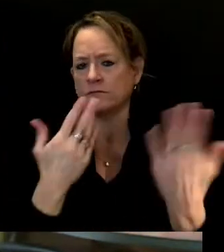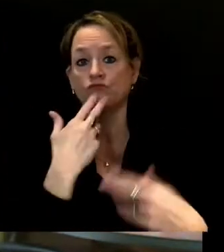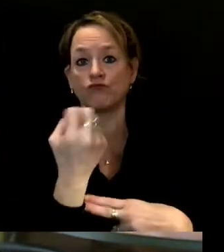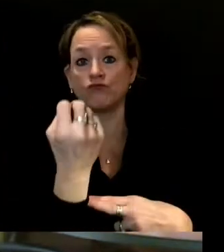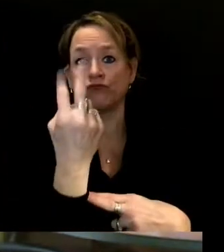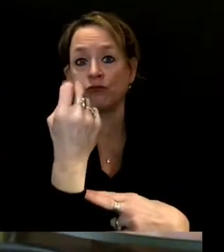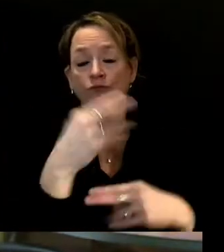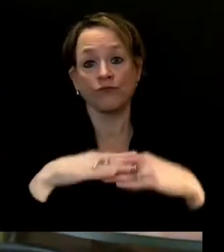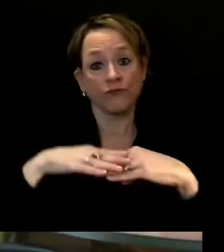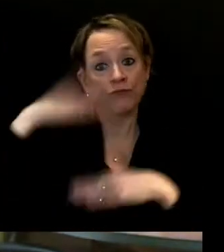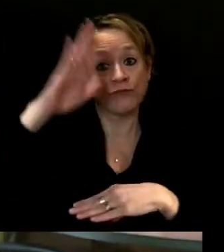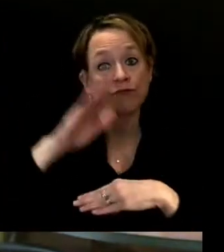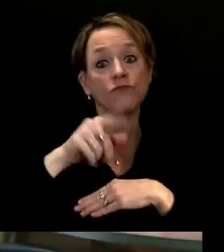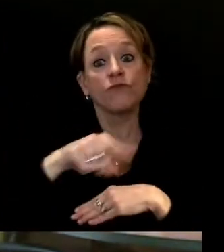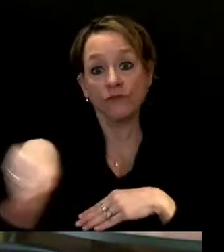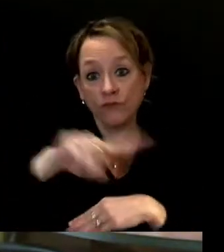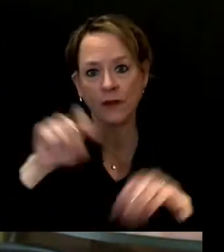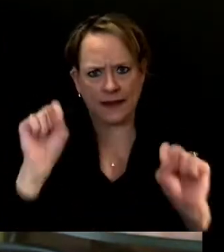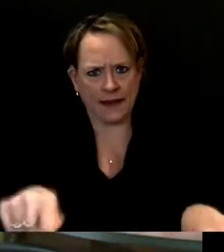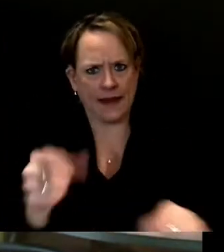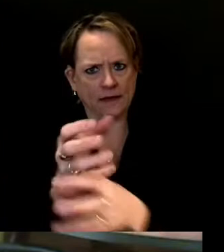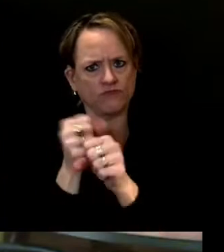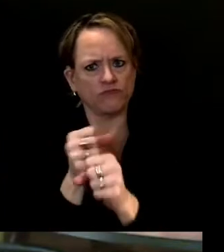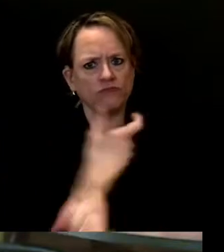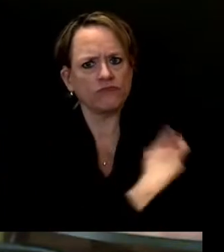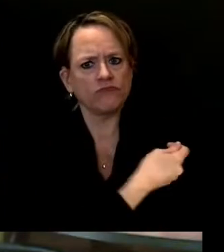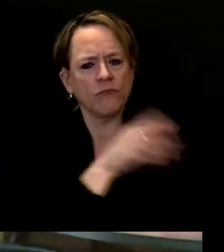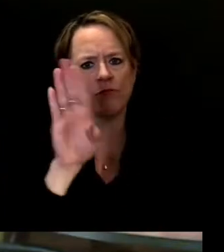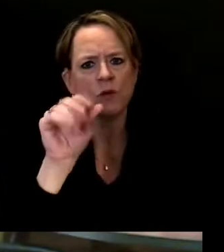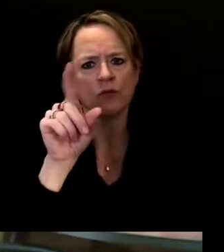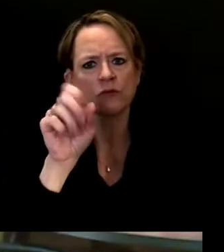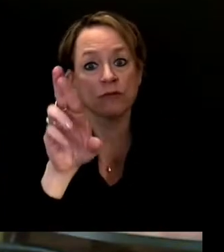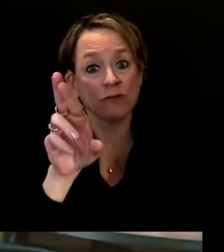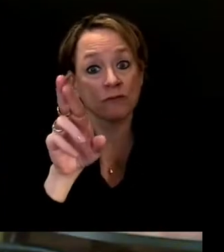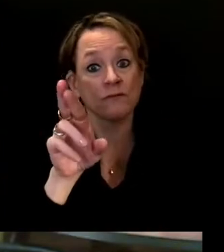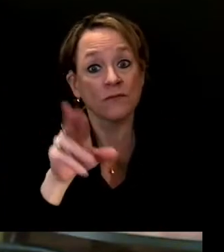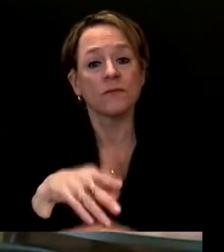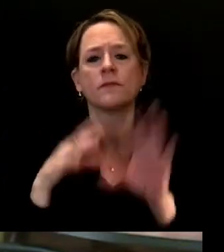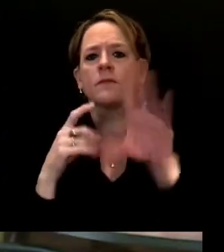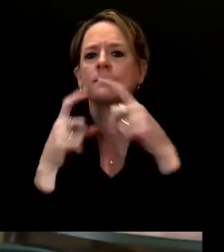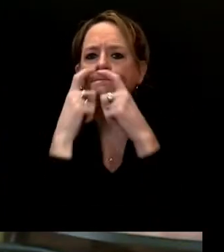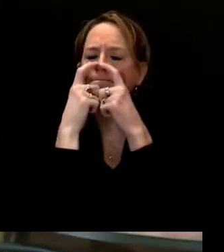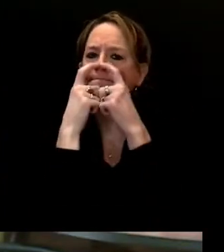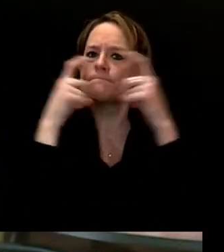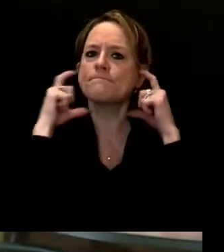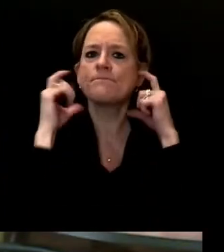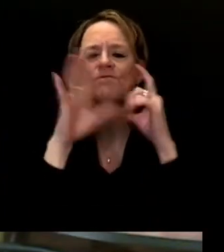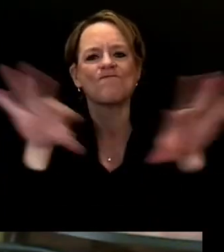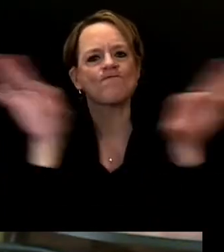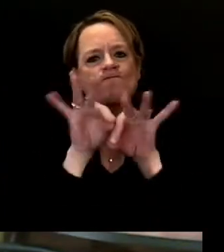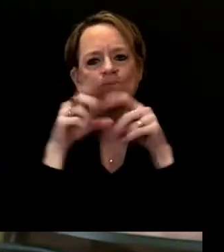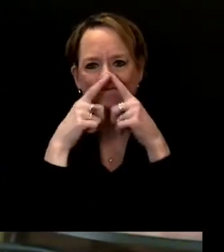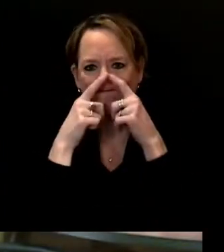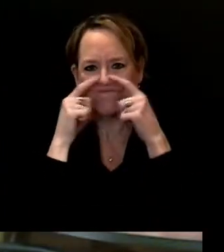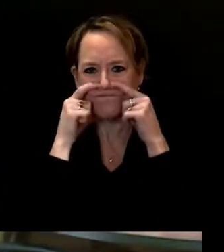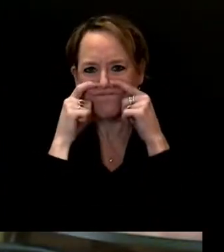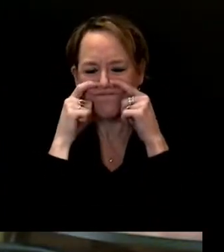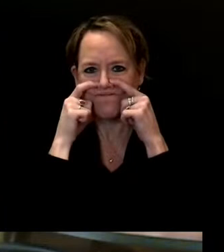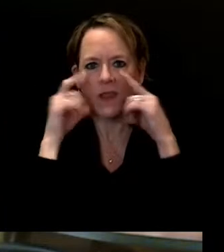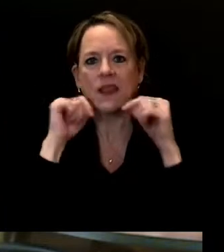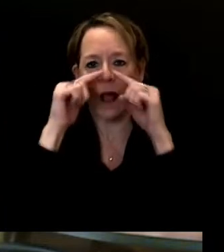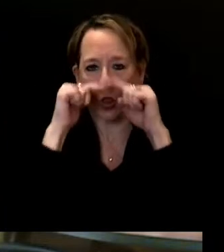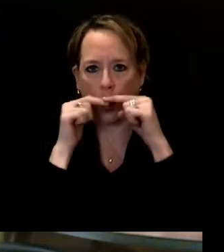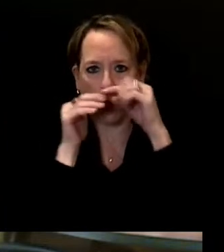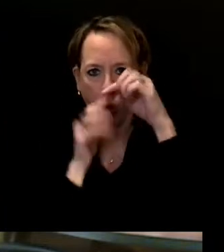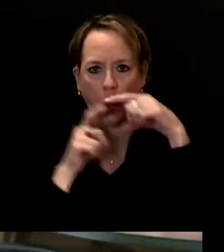well-fitting mask in public indoor settings. Stay home if you are sick, and keep your children home from school if